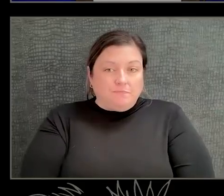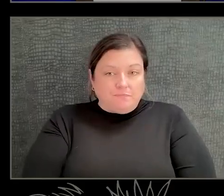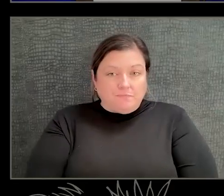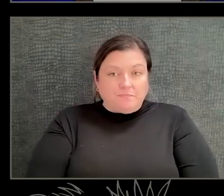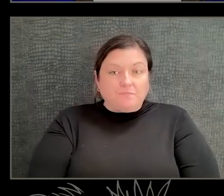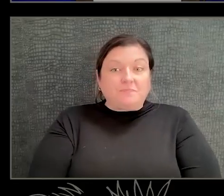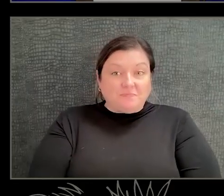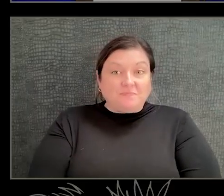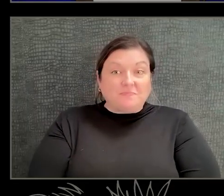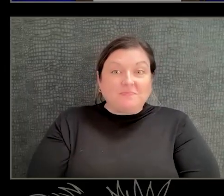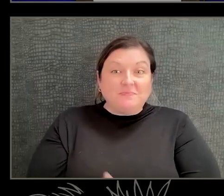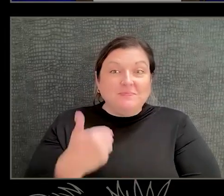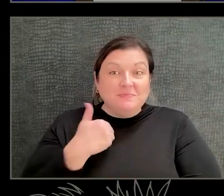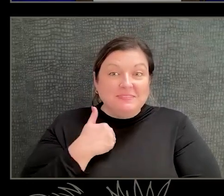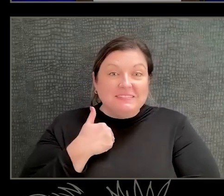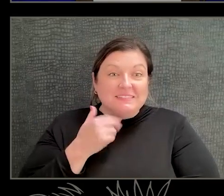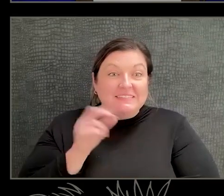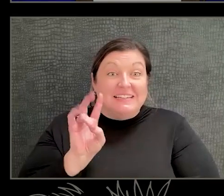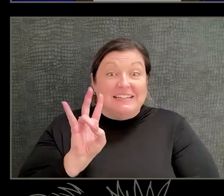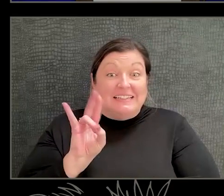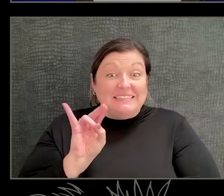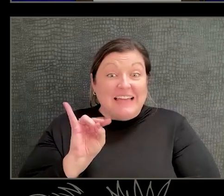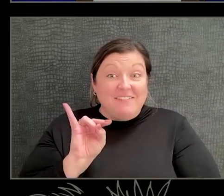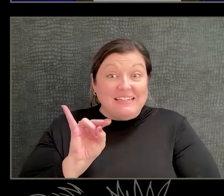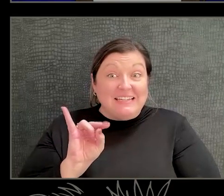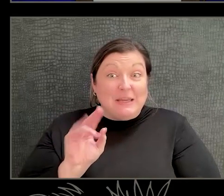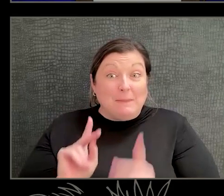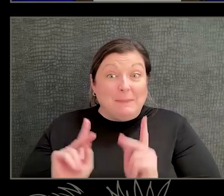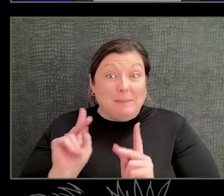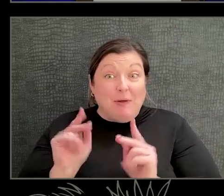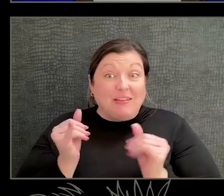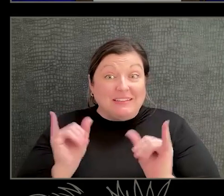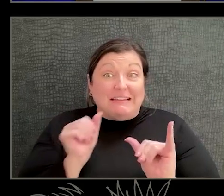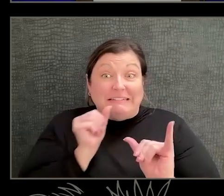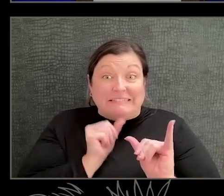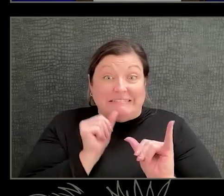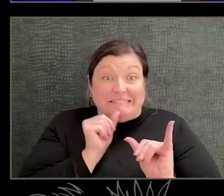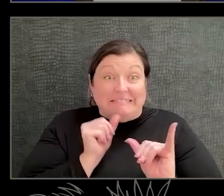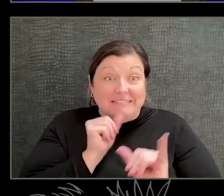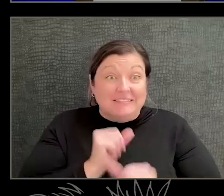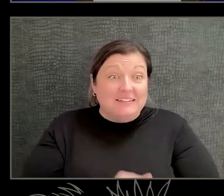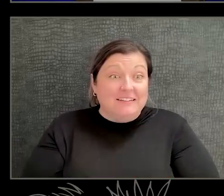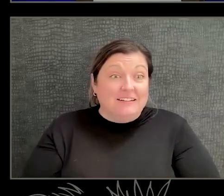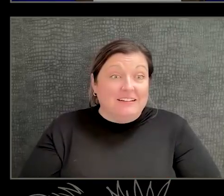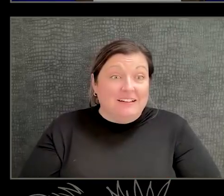All right, so we have 70 people still holding up.